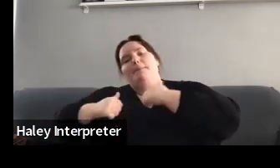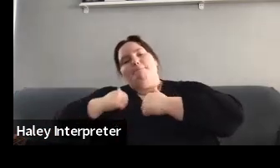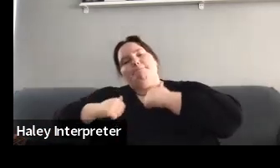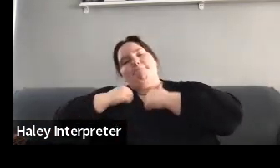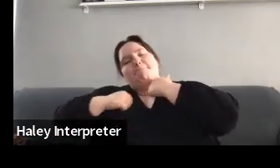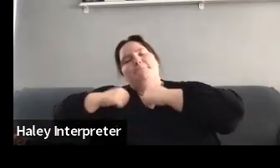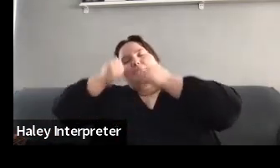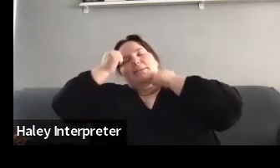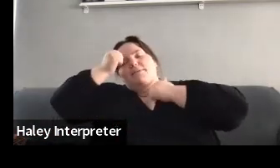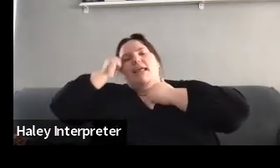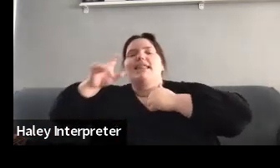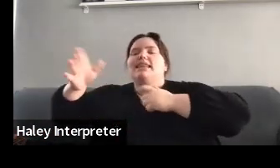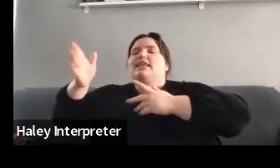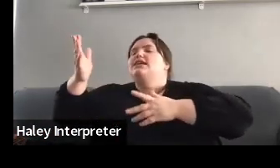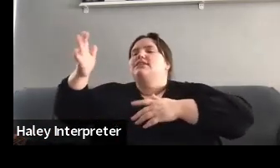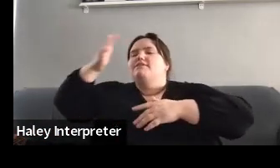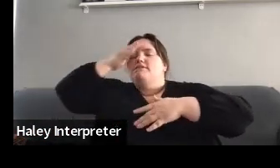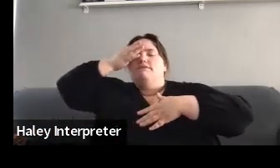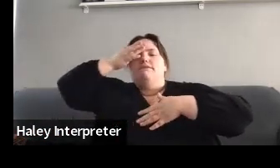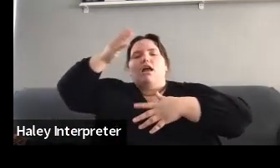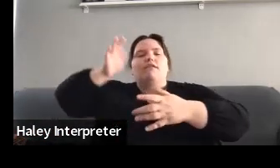soap bubbles.